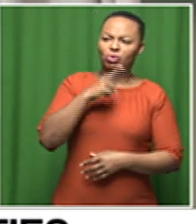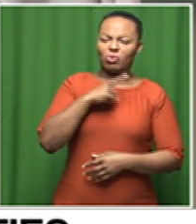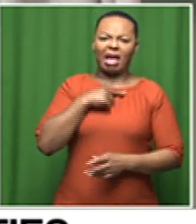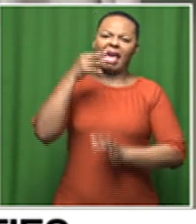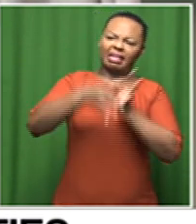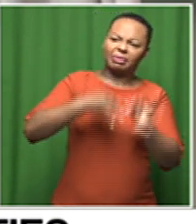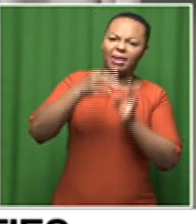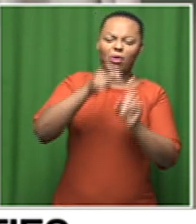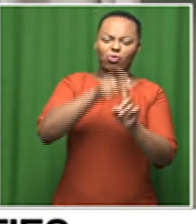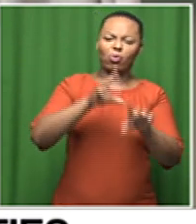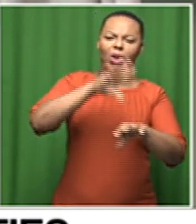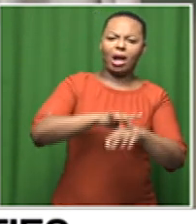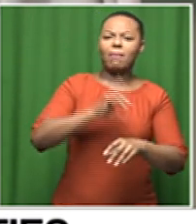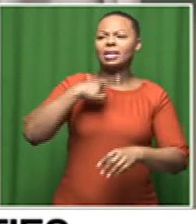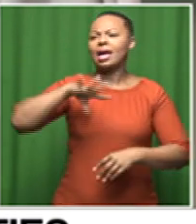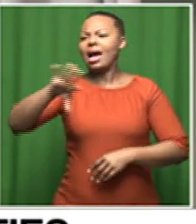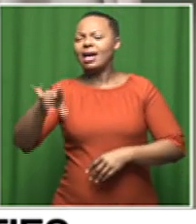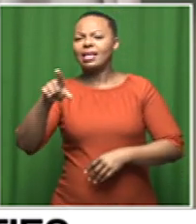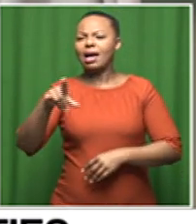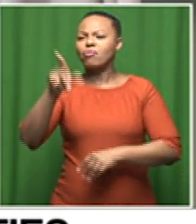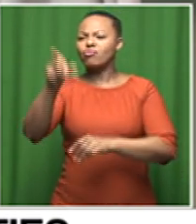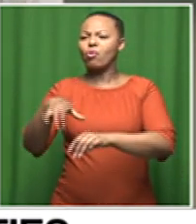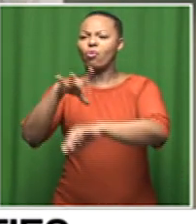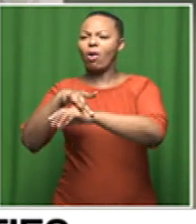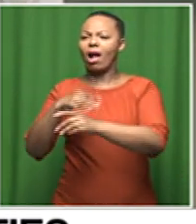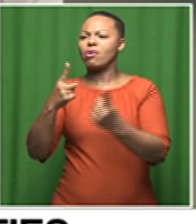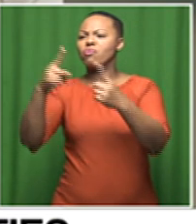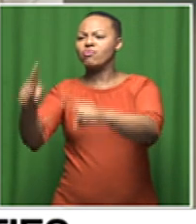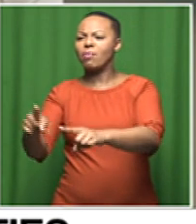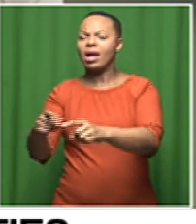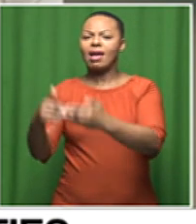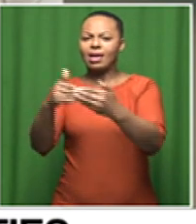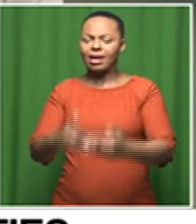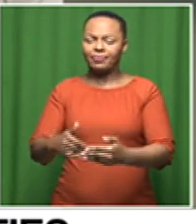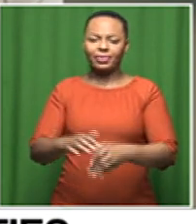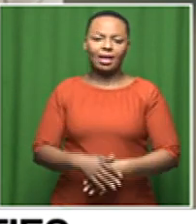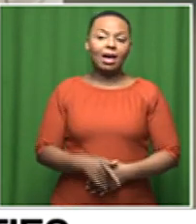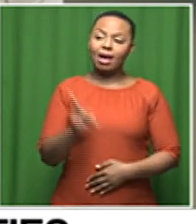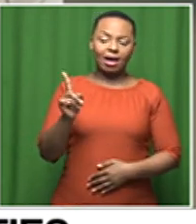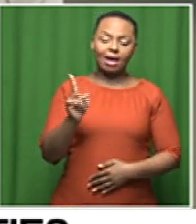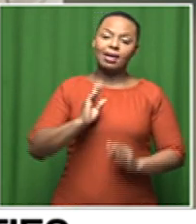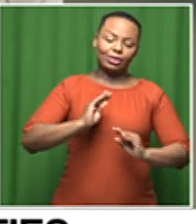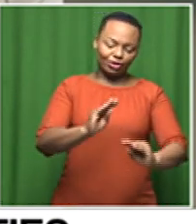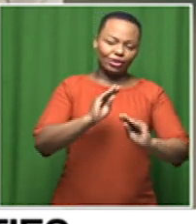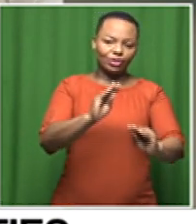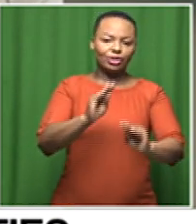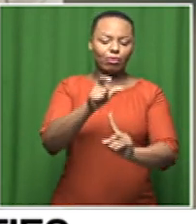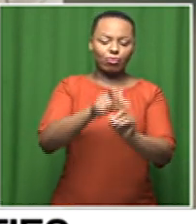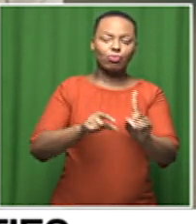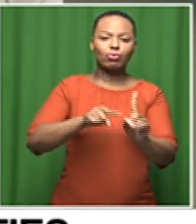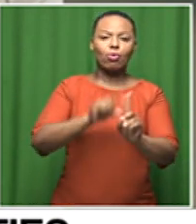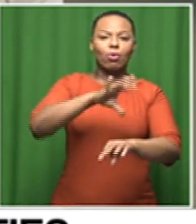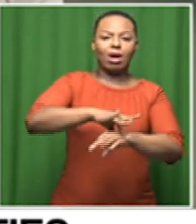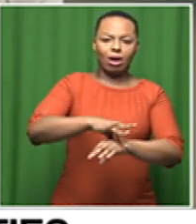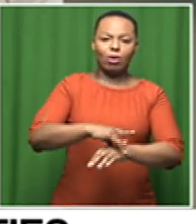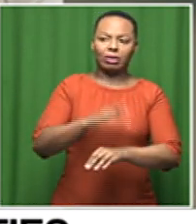it to you, they need to rush to other patients. It's very important for them to actually educate the patients, like have that time, because on a